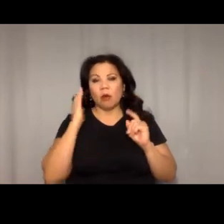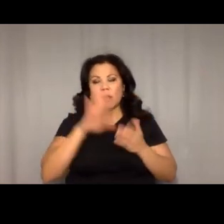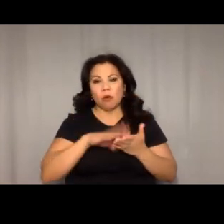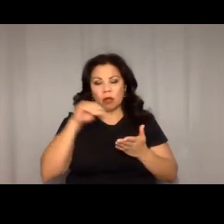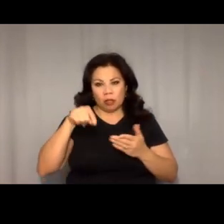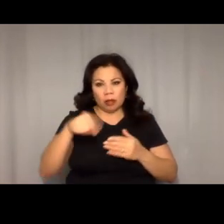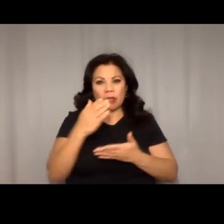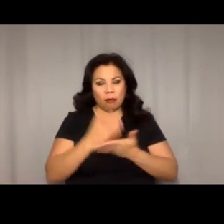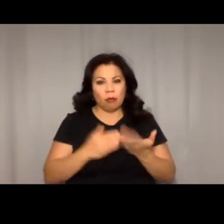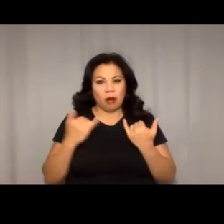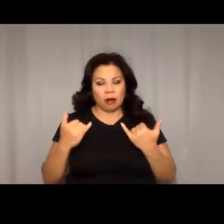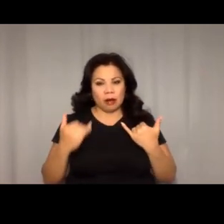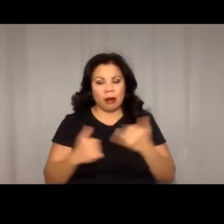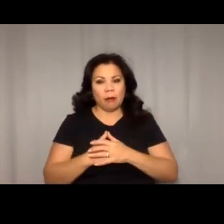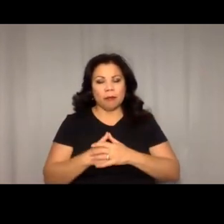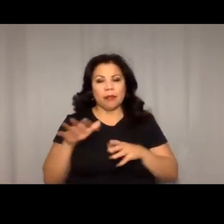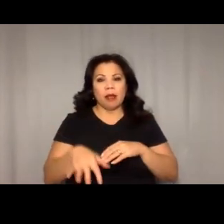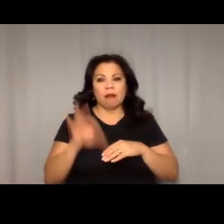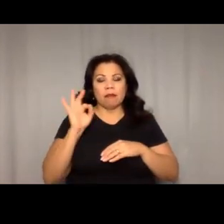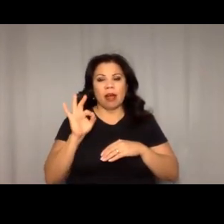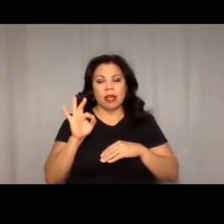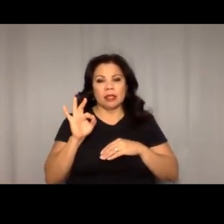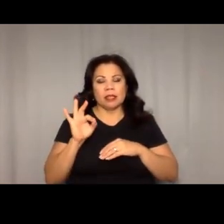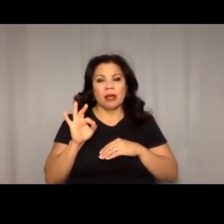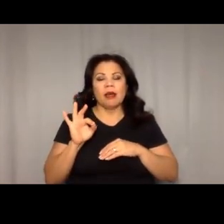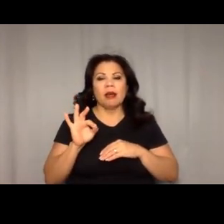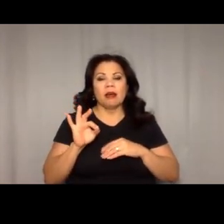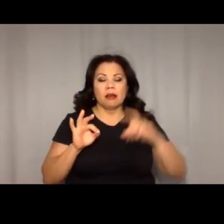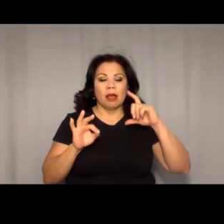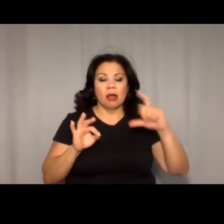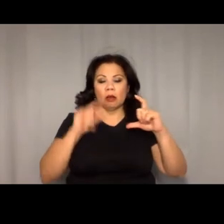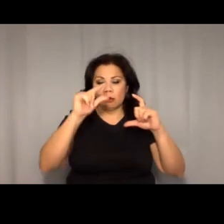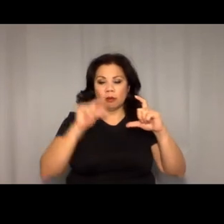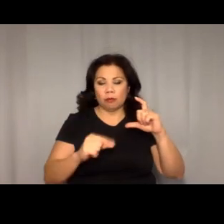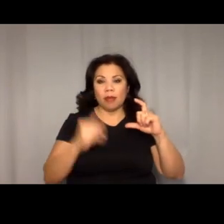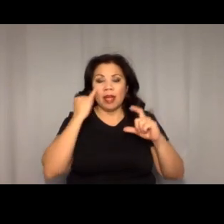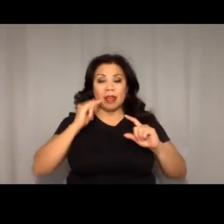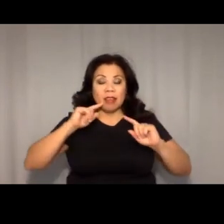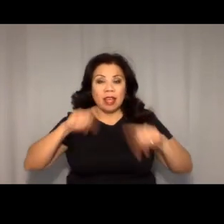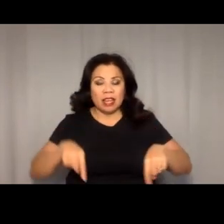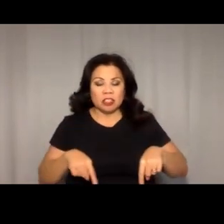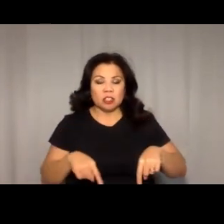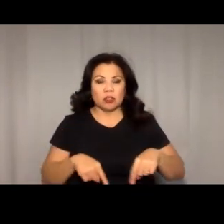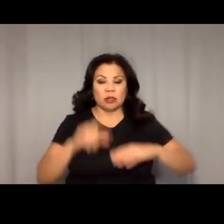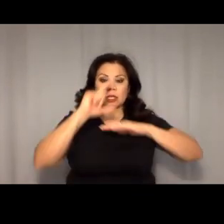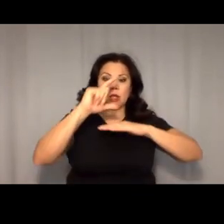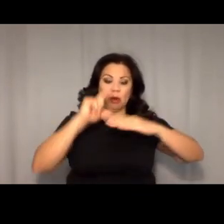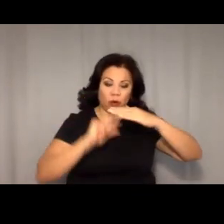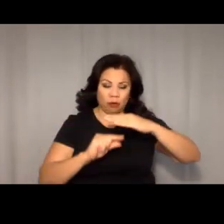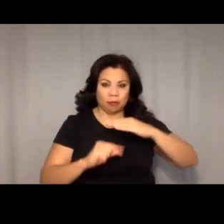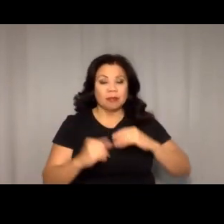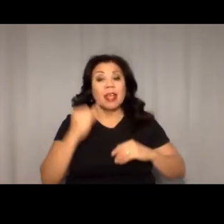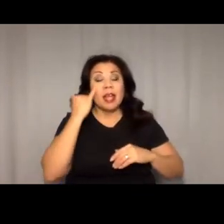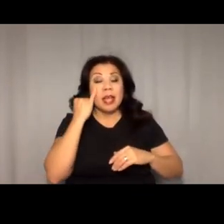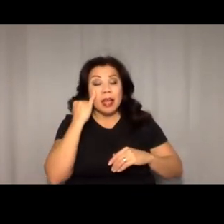to find that mixed number if your answer is improper. Otherwise, you would just simplify like we had been